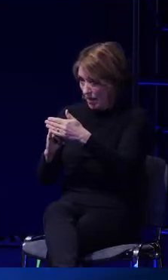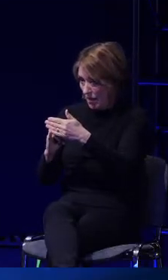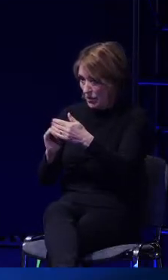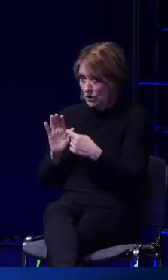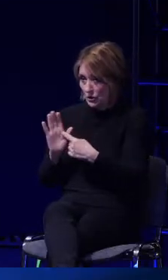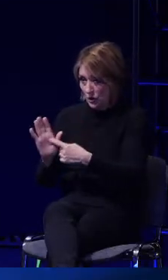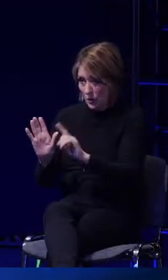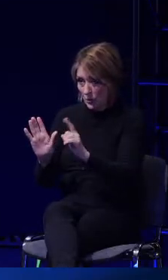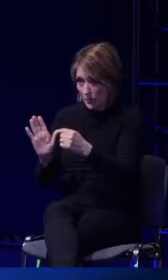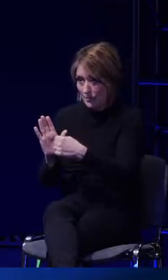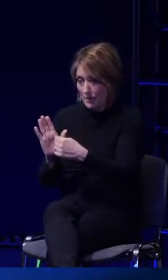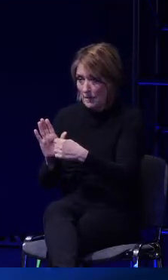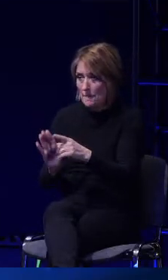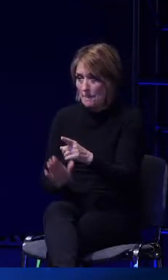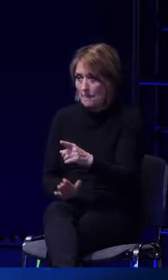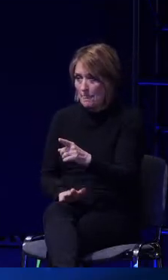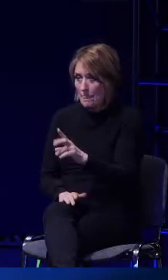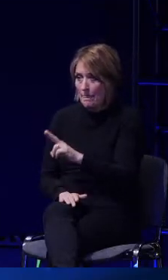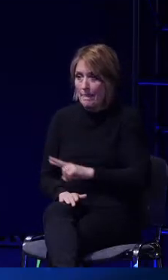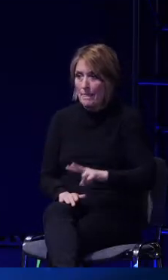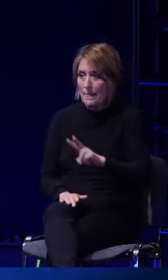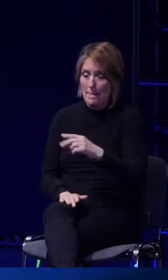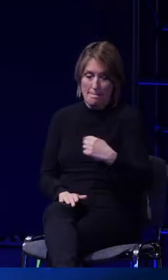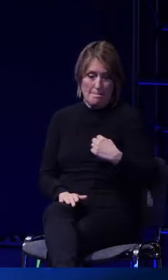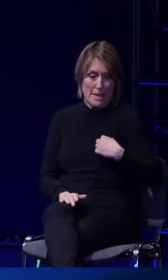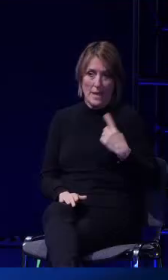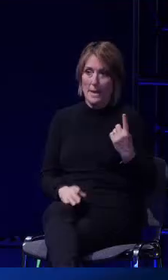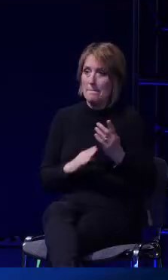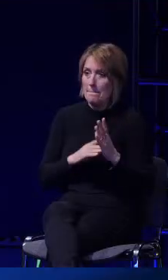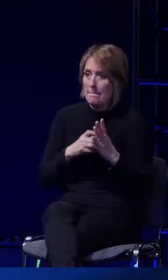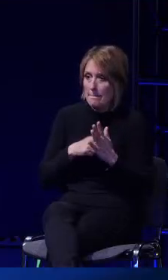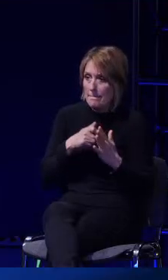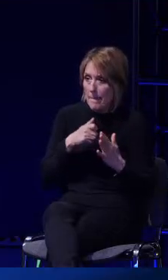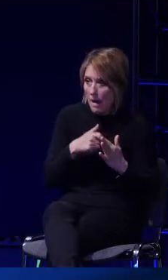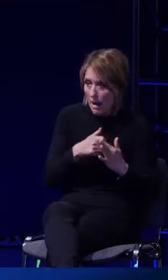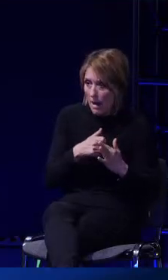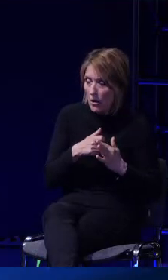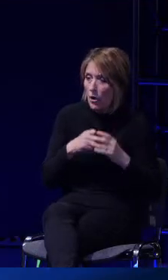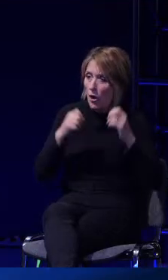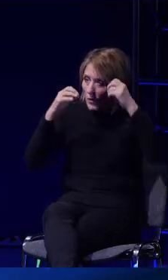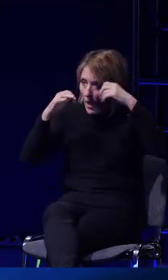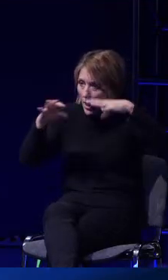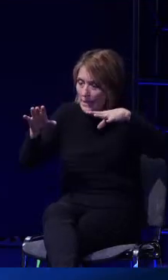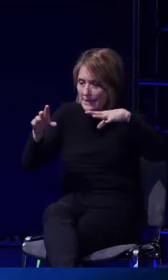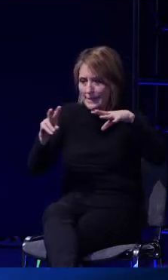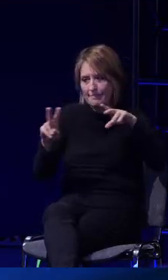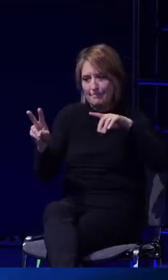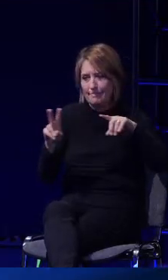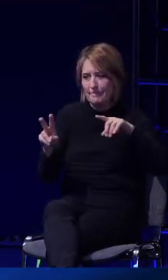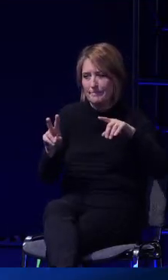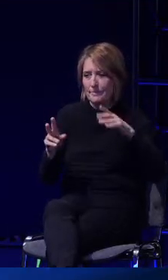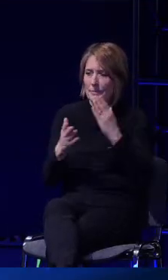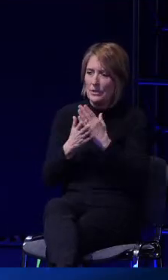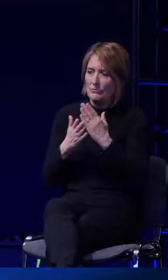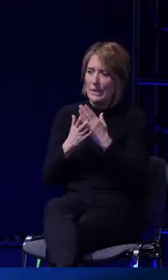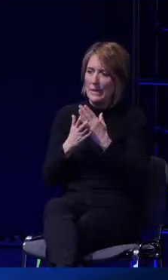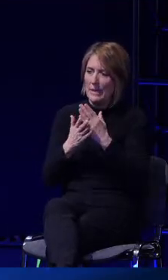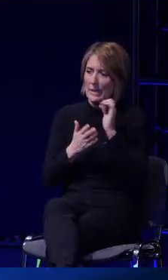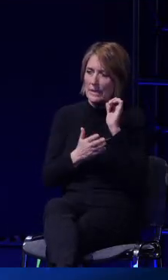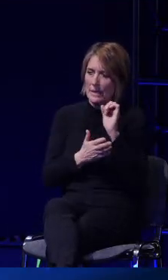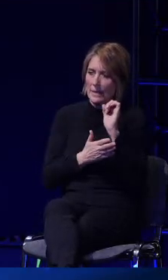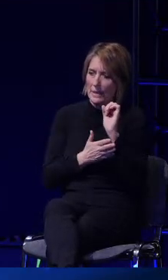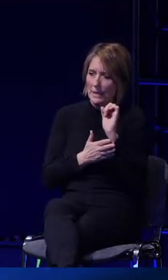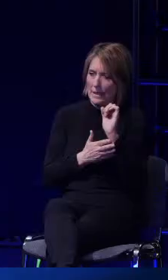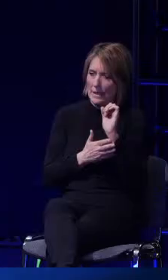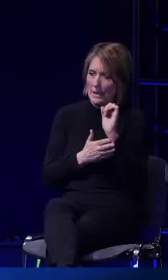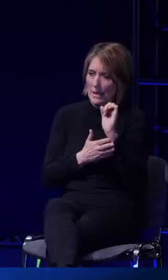everything was, Mark and I on the Iris front, we were on the Crisell Expresses, which looked